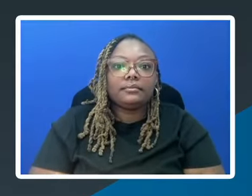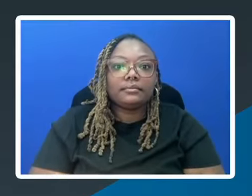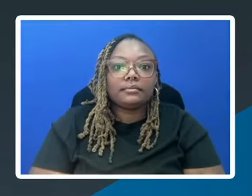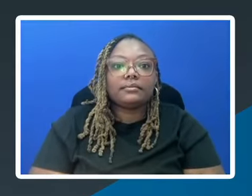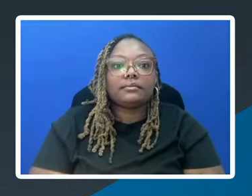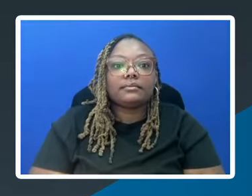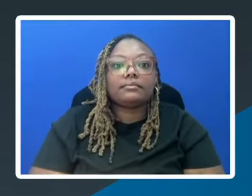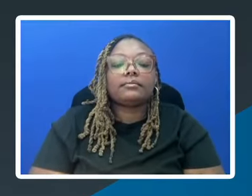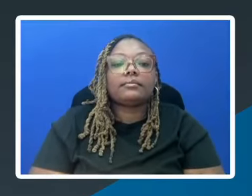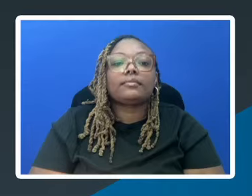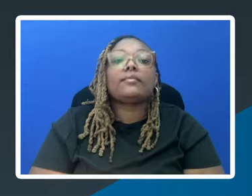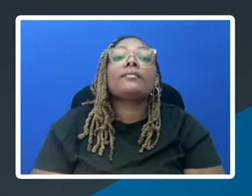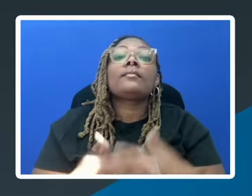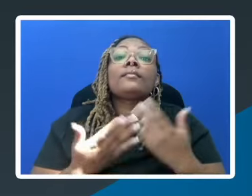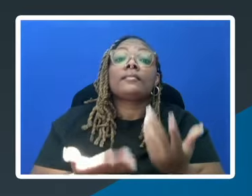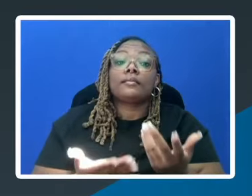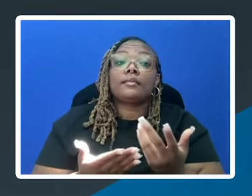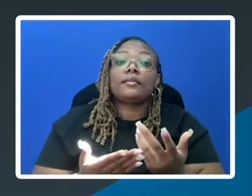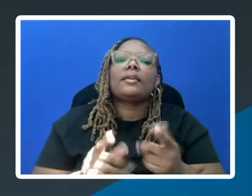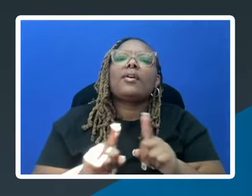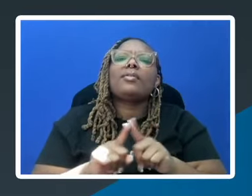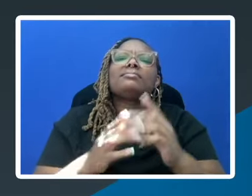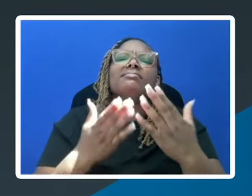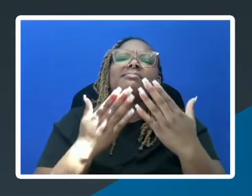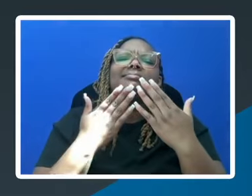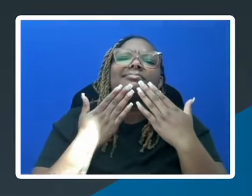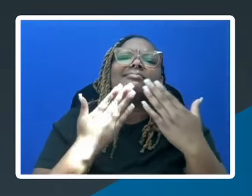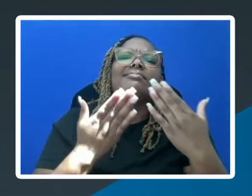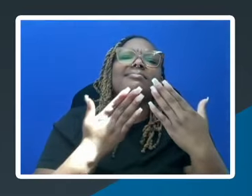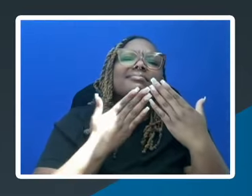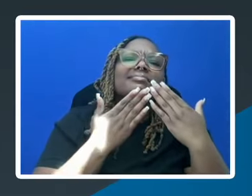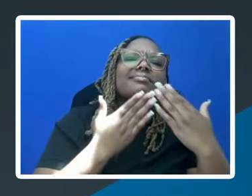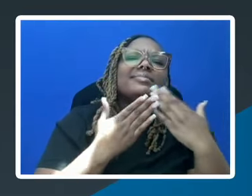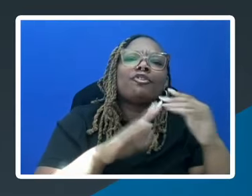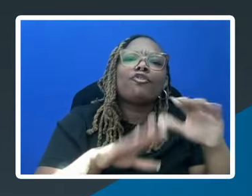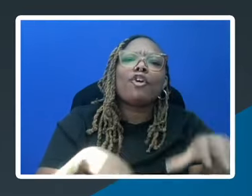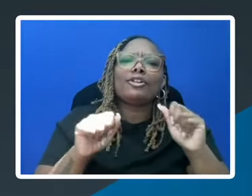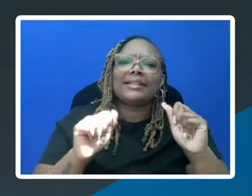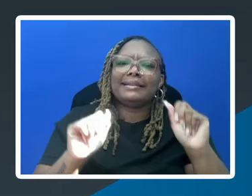Also just want to thank you for hosting this amazing event. Like